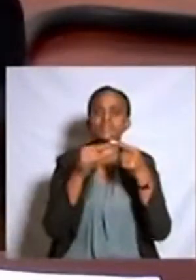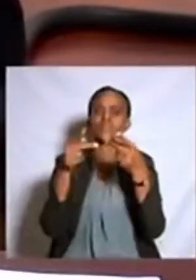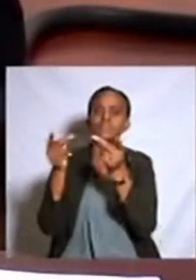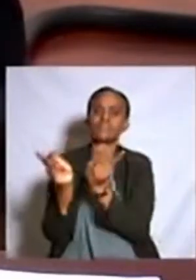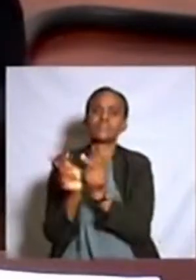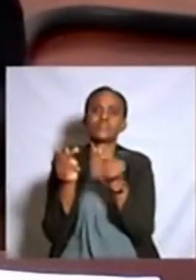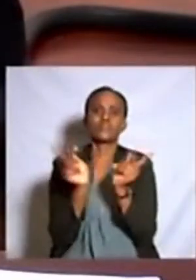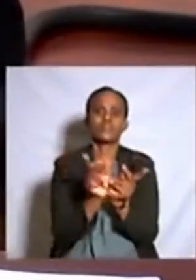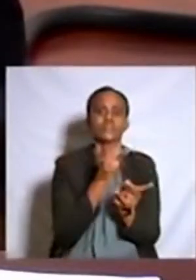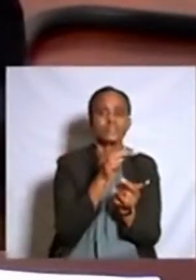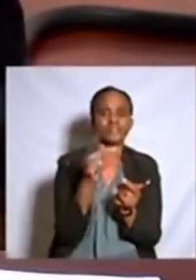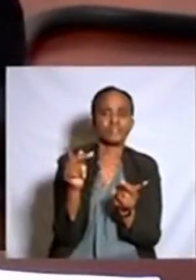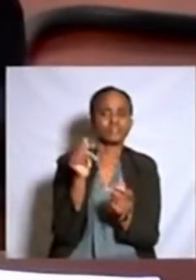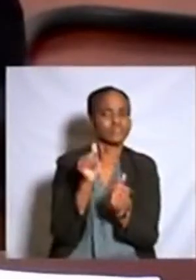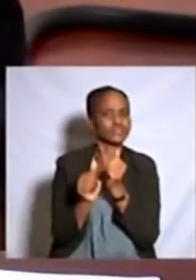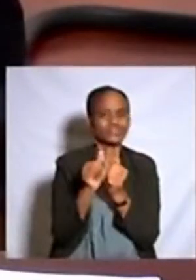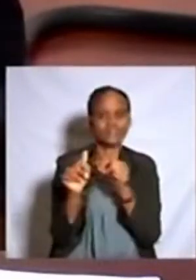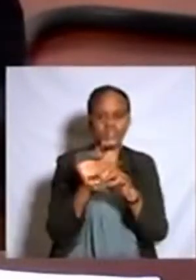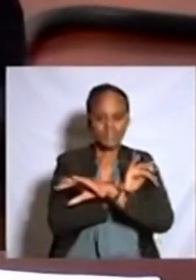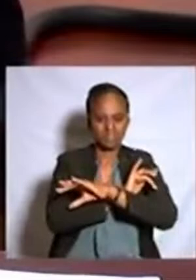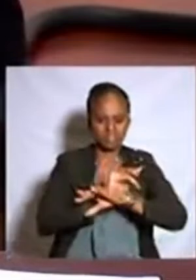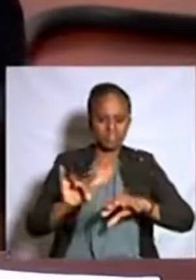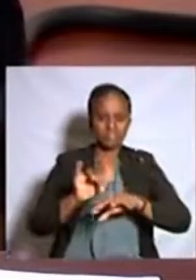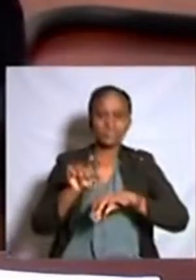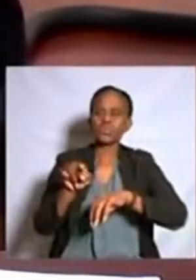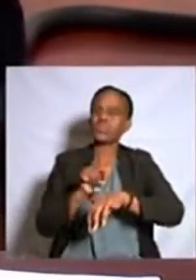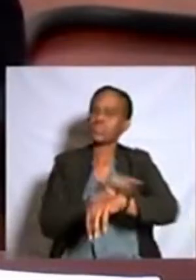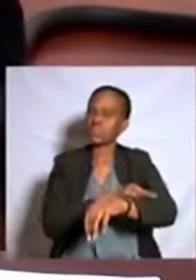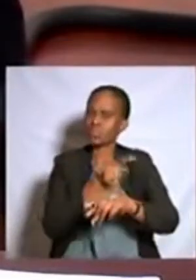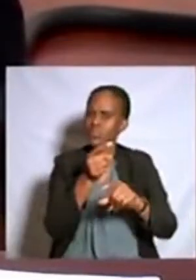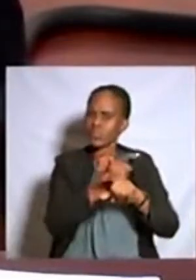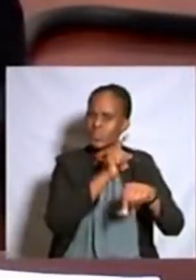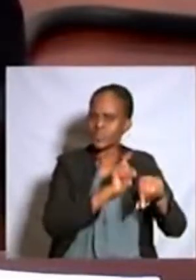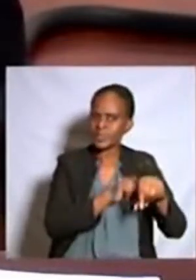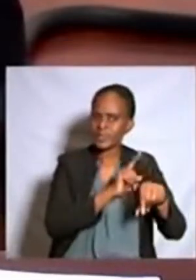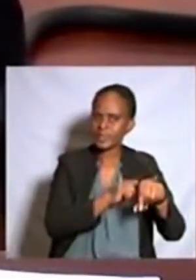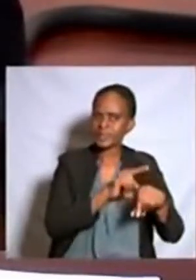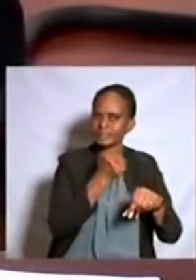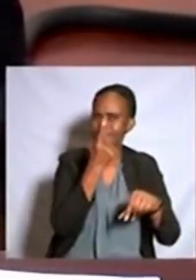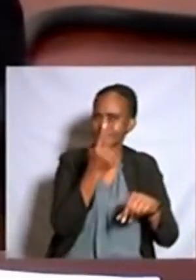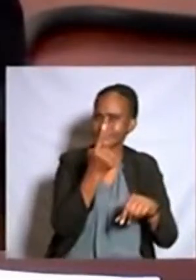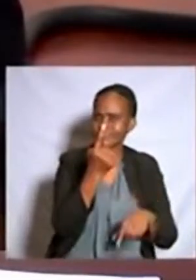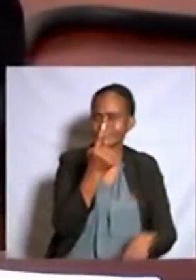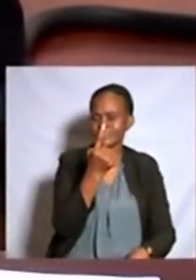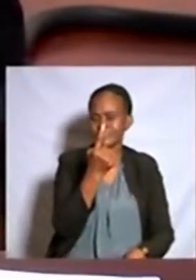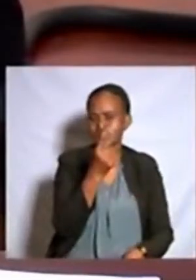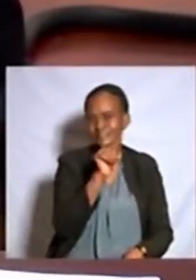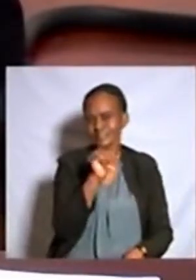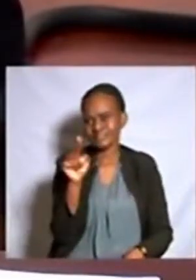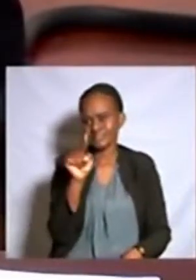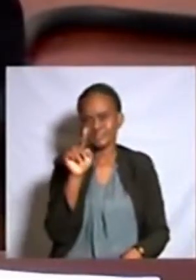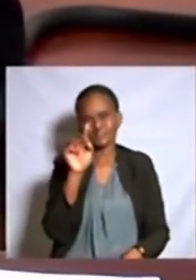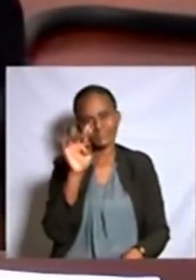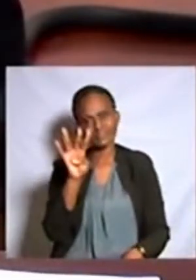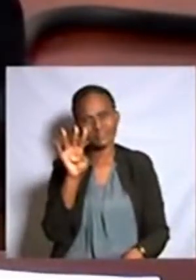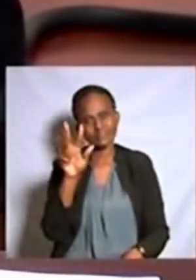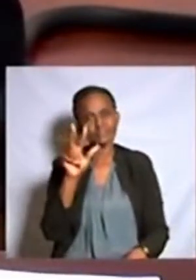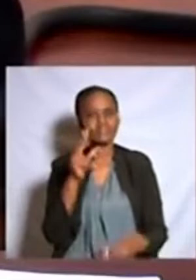properties that were vacant for periods ranging 1 to 43